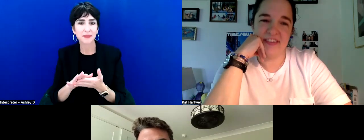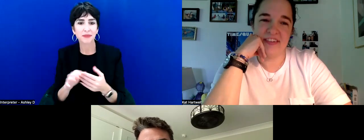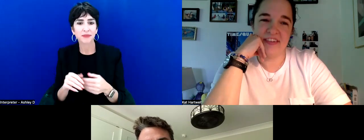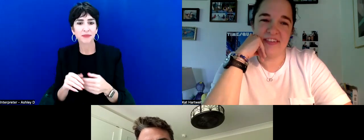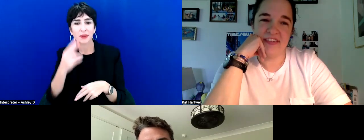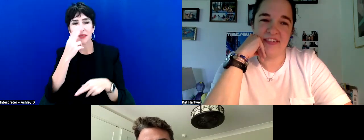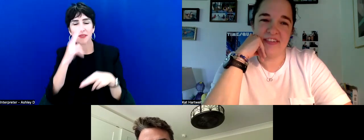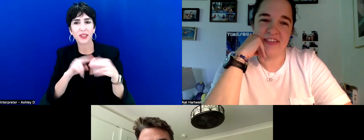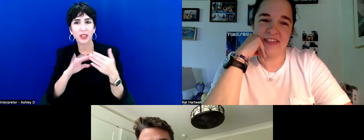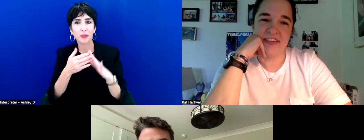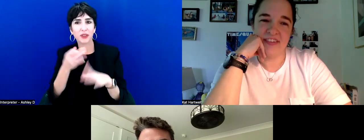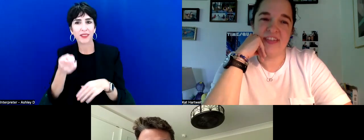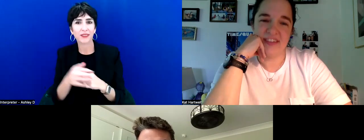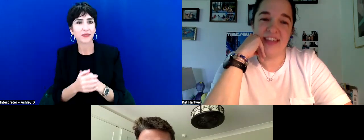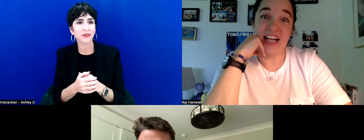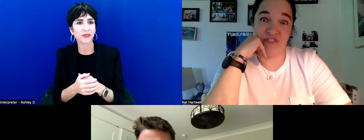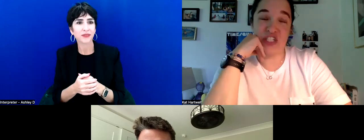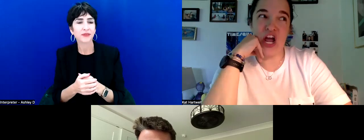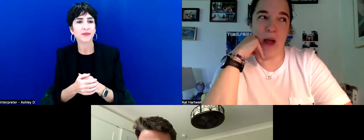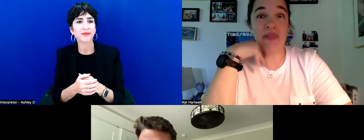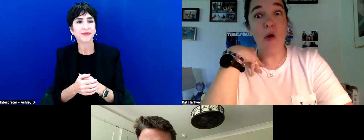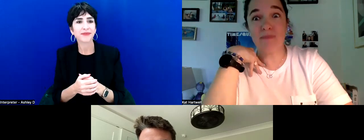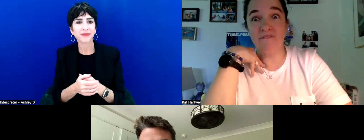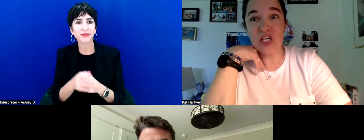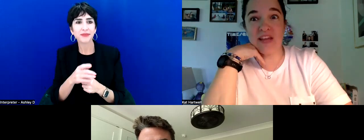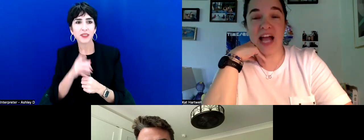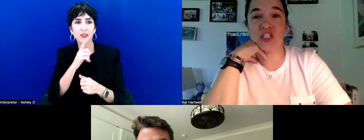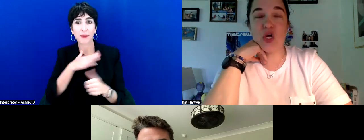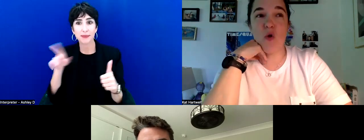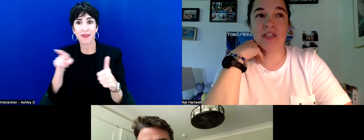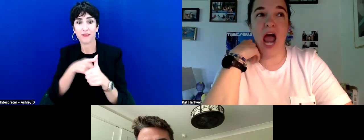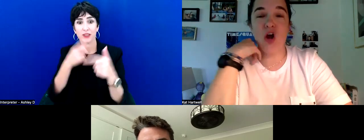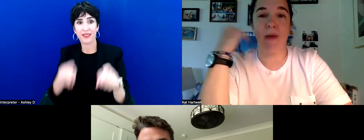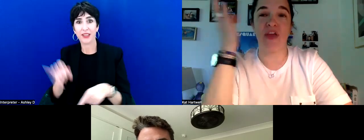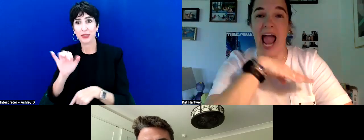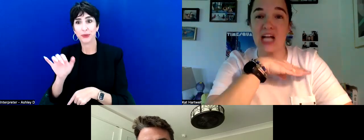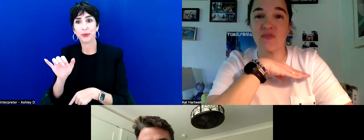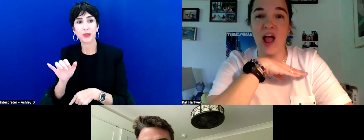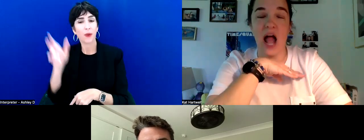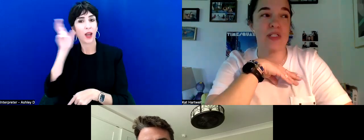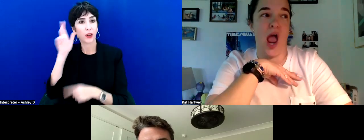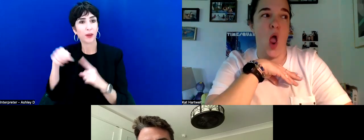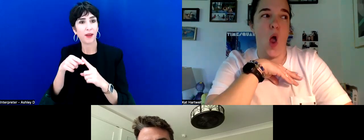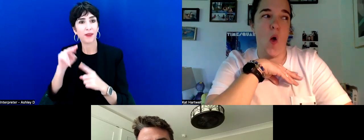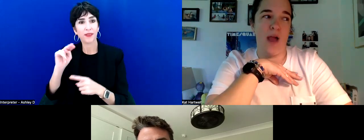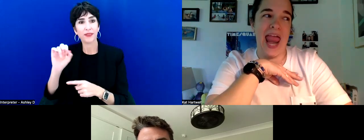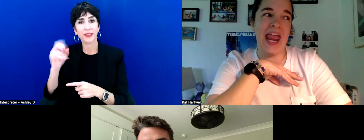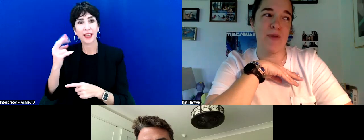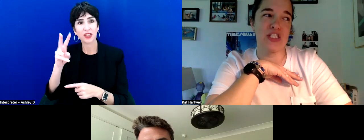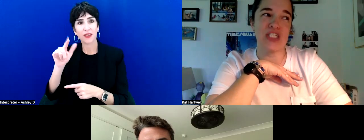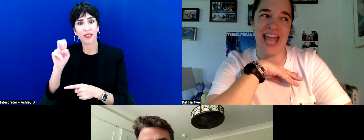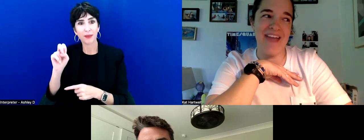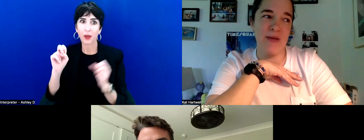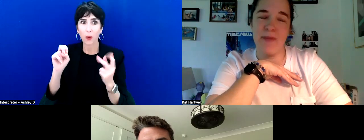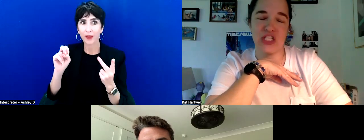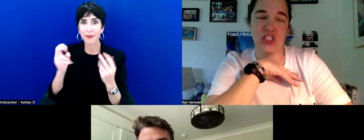fun community there. Yeah, for sure. I mean, that was my first event too because I heard about the Nashville. I was like, okay, I'm